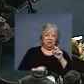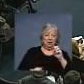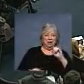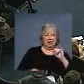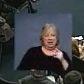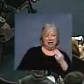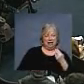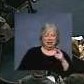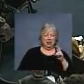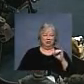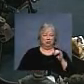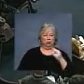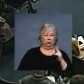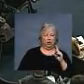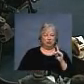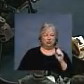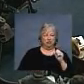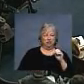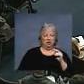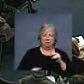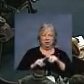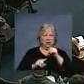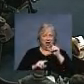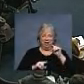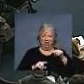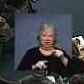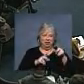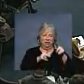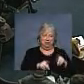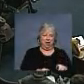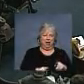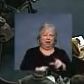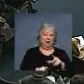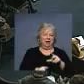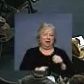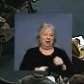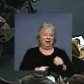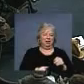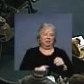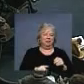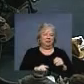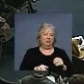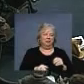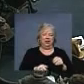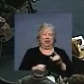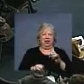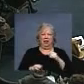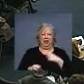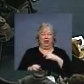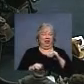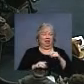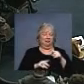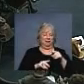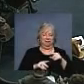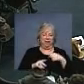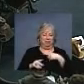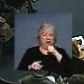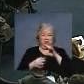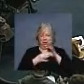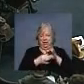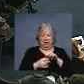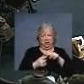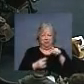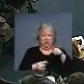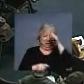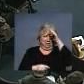Keith Richardson. If it was, I certainly wouldn't be a public servant. I'd be sitting in Jamaica somewhere. I'm not related to this